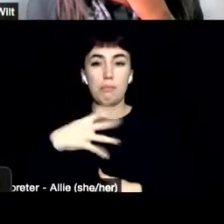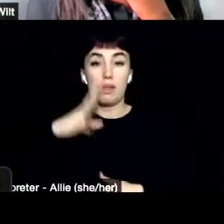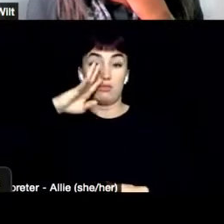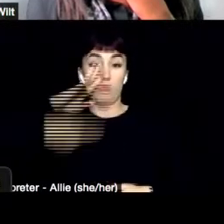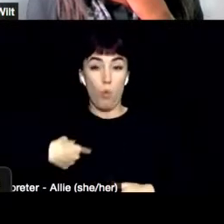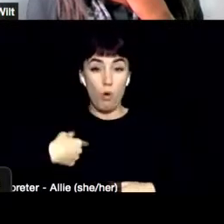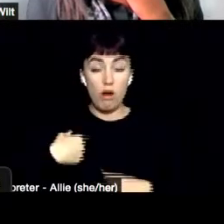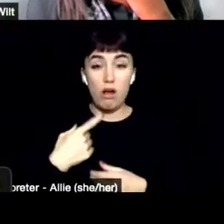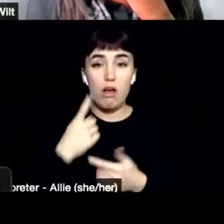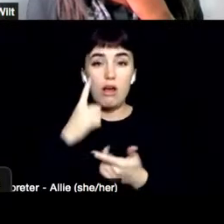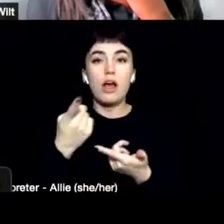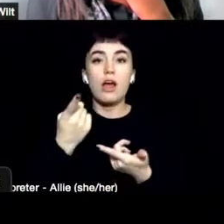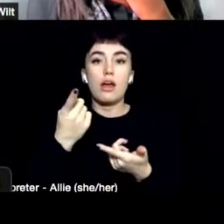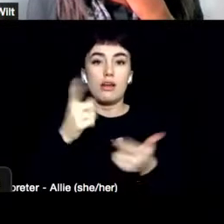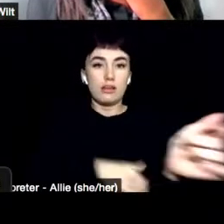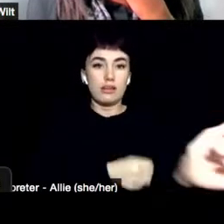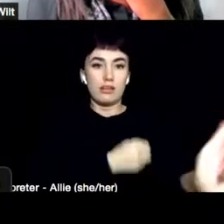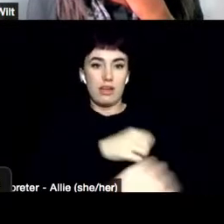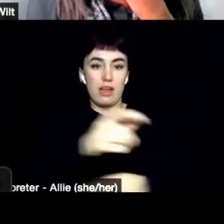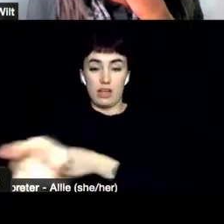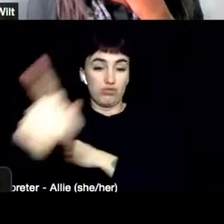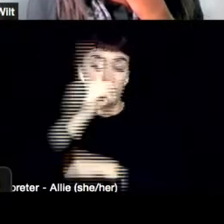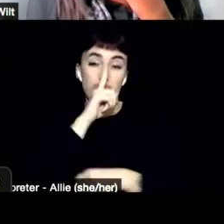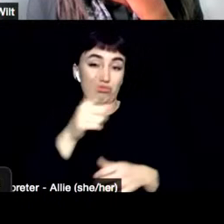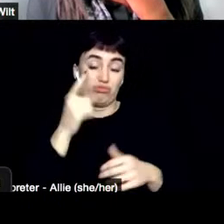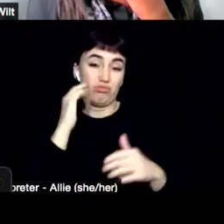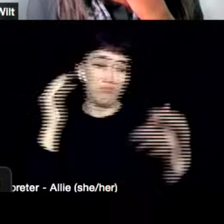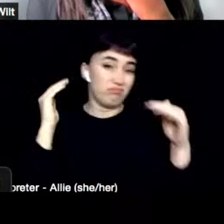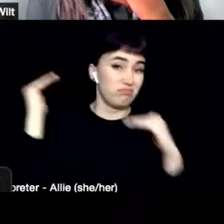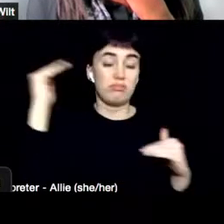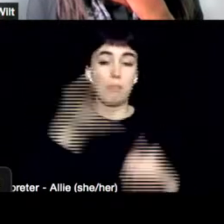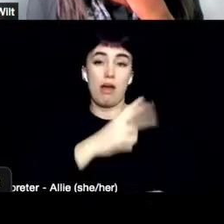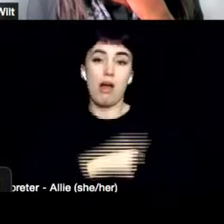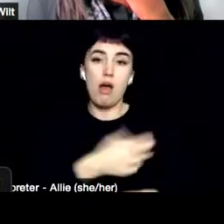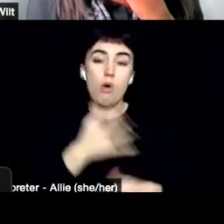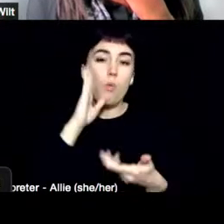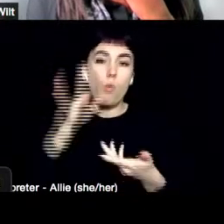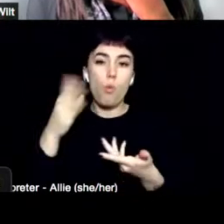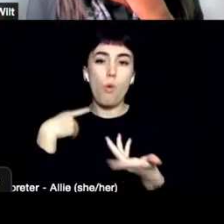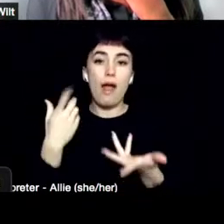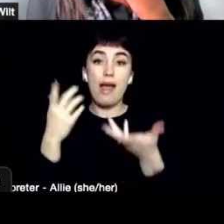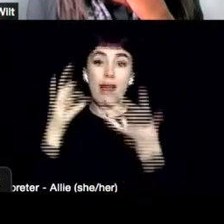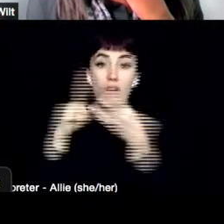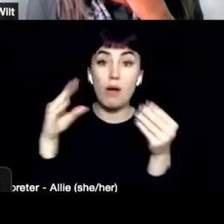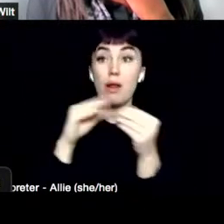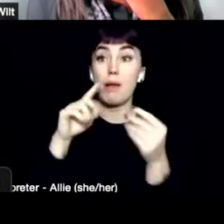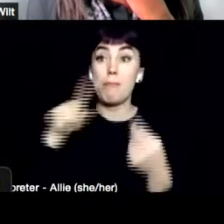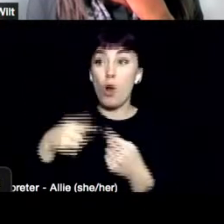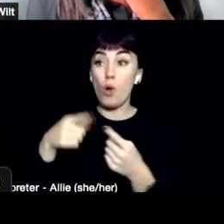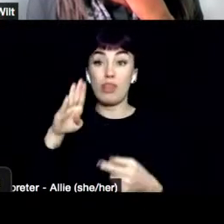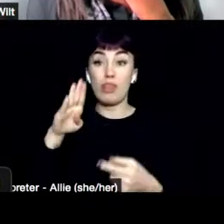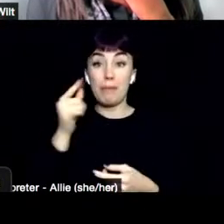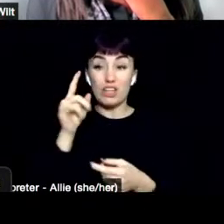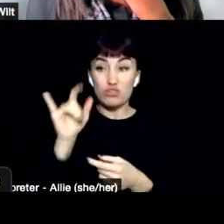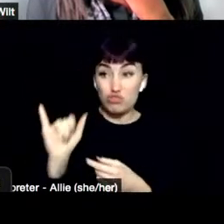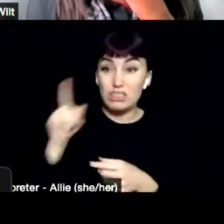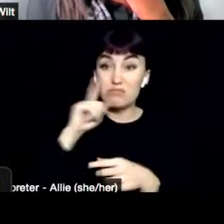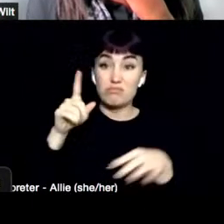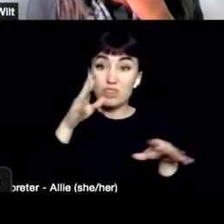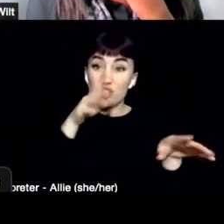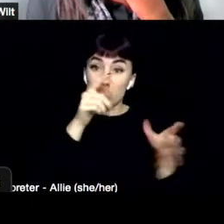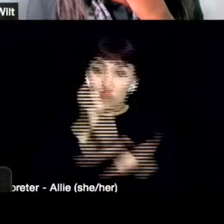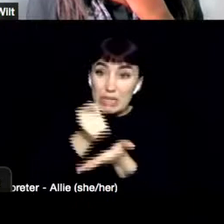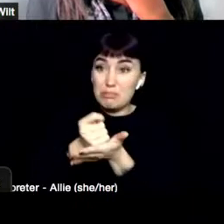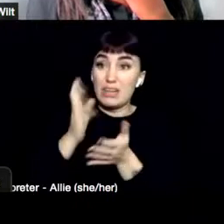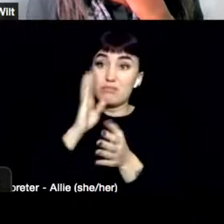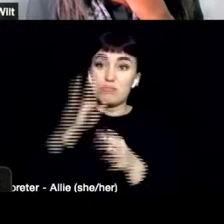here only vilifying Palestinians, when I have addressed the anti-Palestinian bigotry we have witnessed in your community.